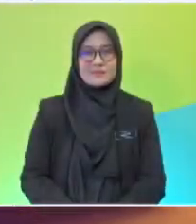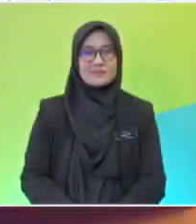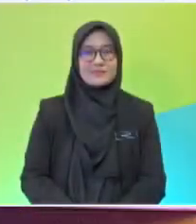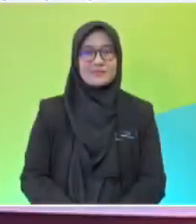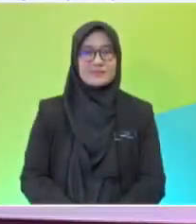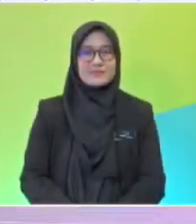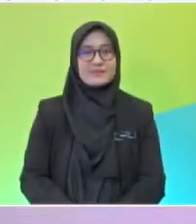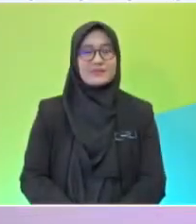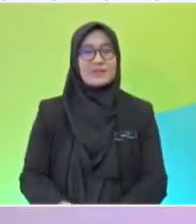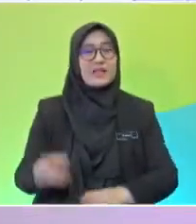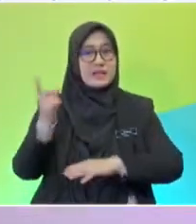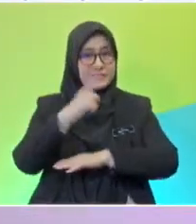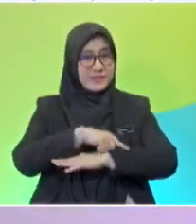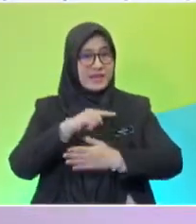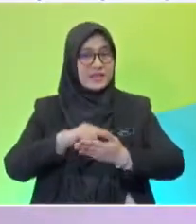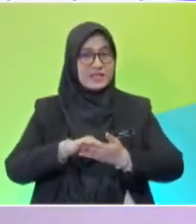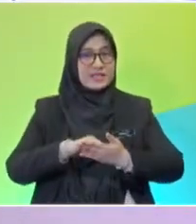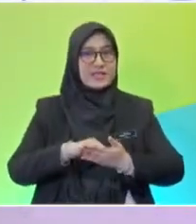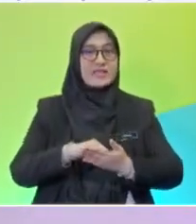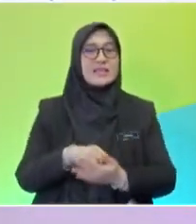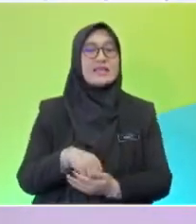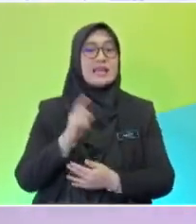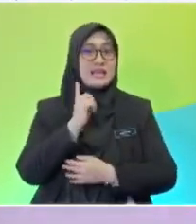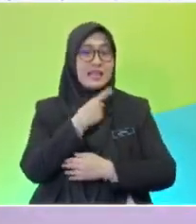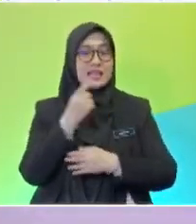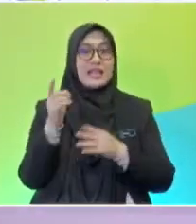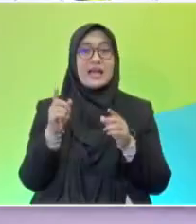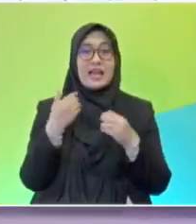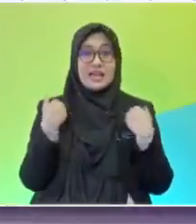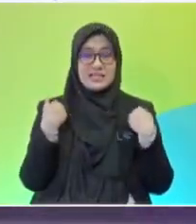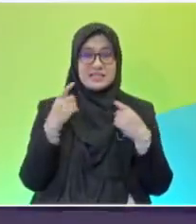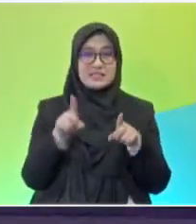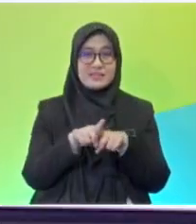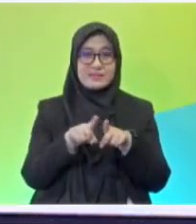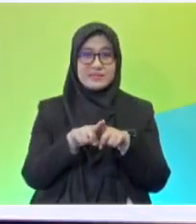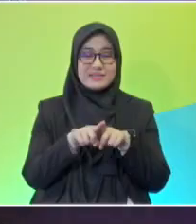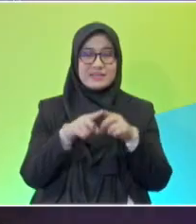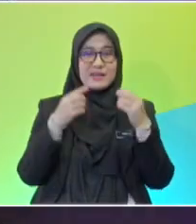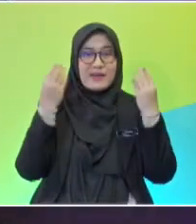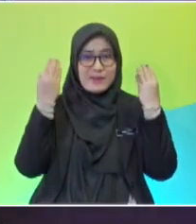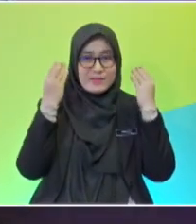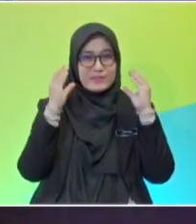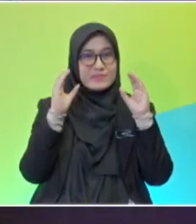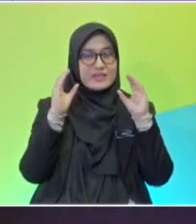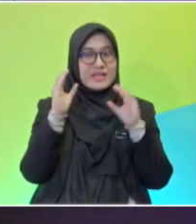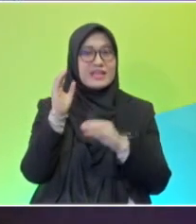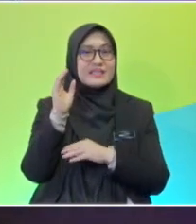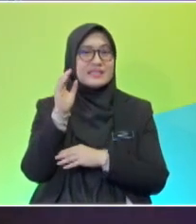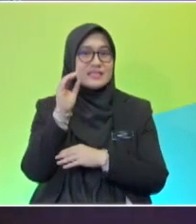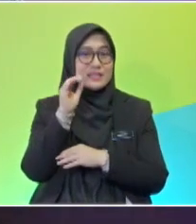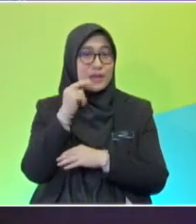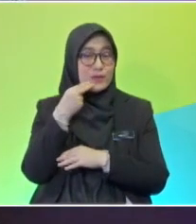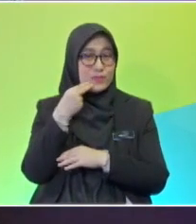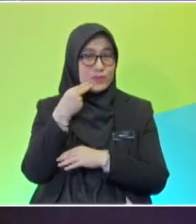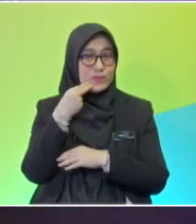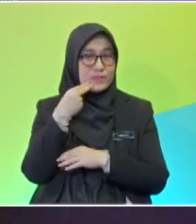That's right, for today's episode, I have Miss Ima here with me. Hi, Miss Ima. Hi, Grace. How are you doing? I'm doing very well.